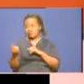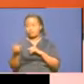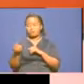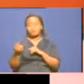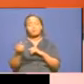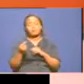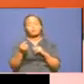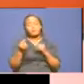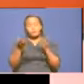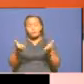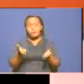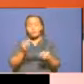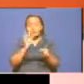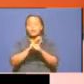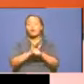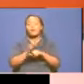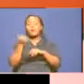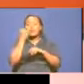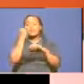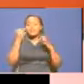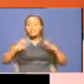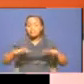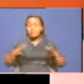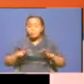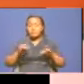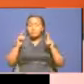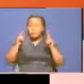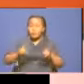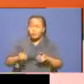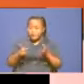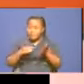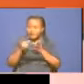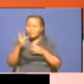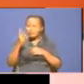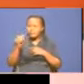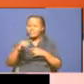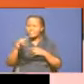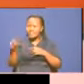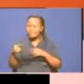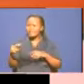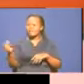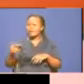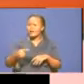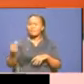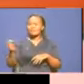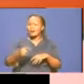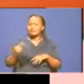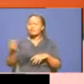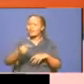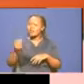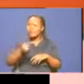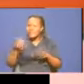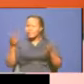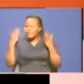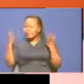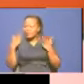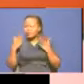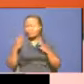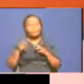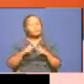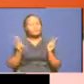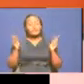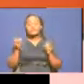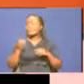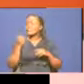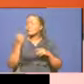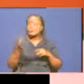a lot of patients, when they're told that they have to pay 40,000 a month for the rest of their life, it's a lot of money. It's a lot of money. A lot of patients say that, look, we're getting